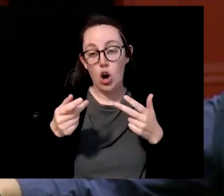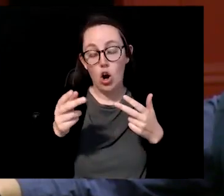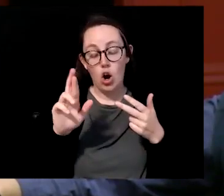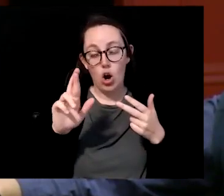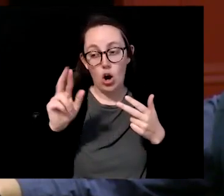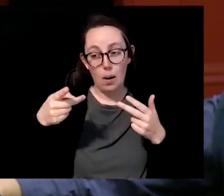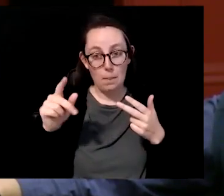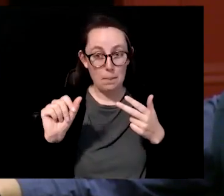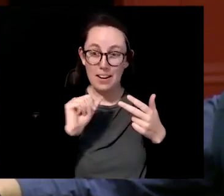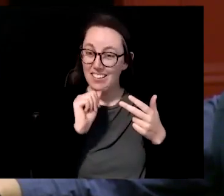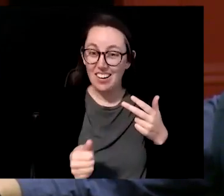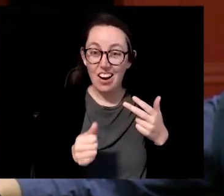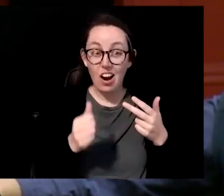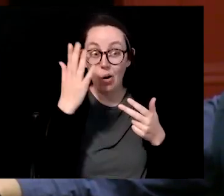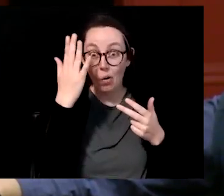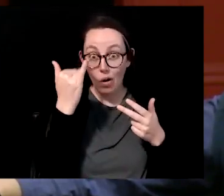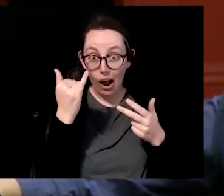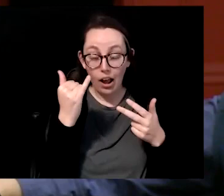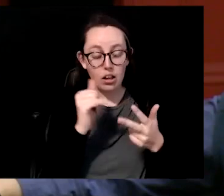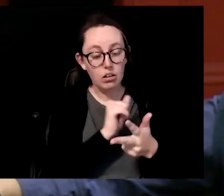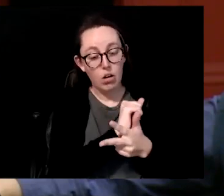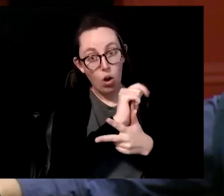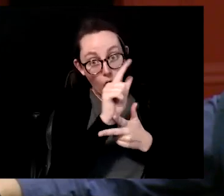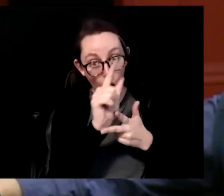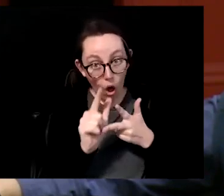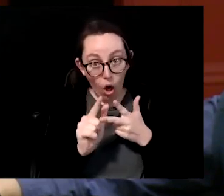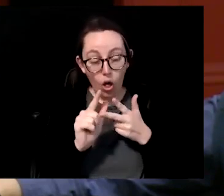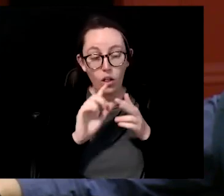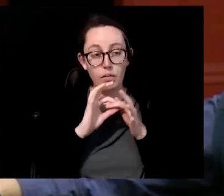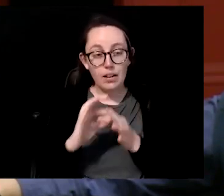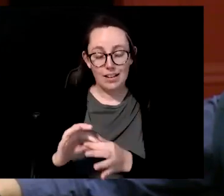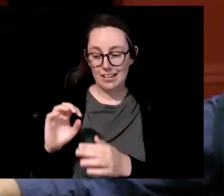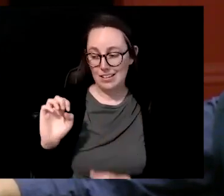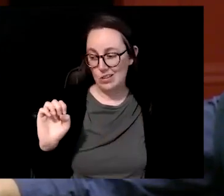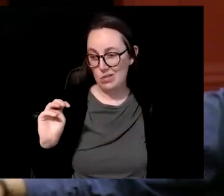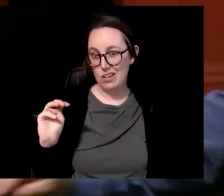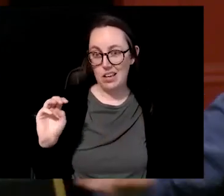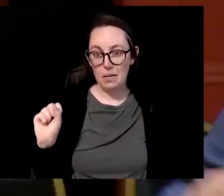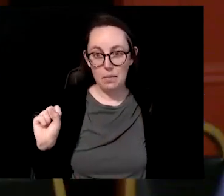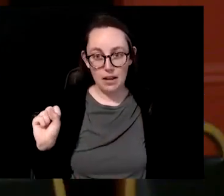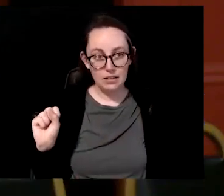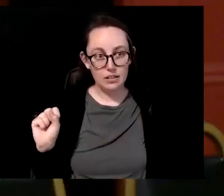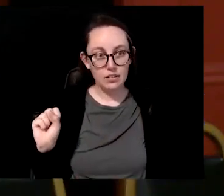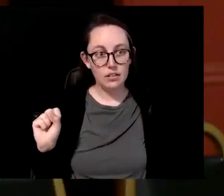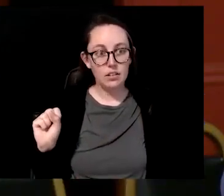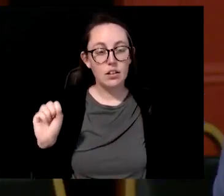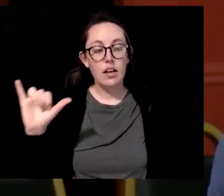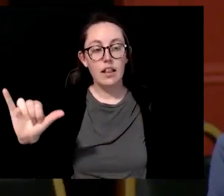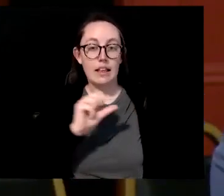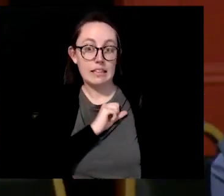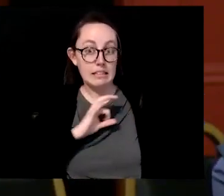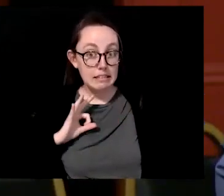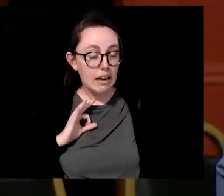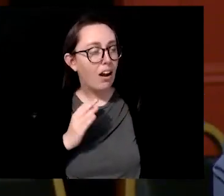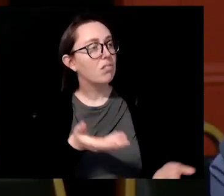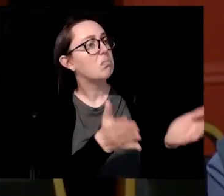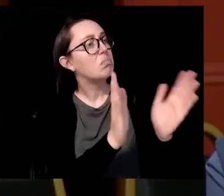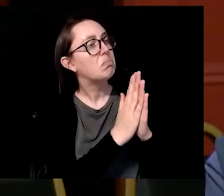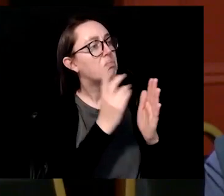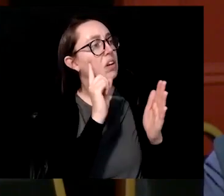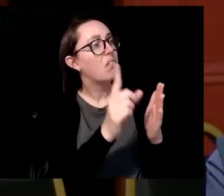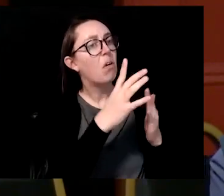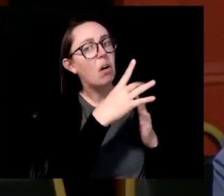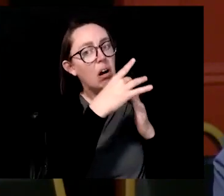all of these are ems related all of them are the staff seeking guidance from the select board